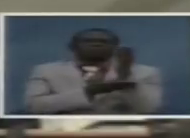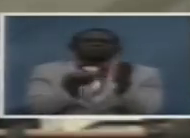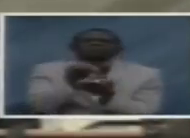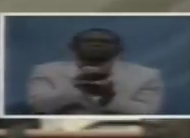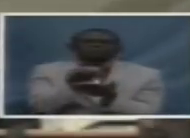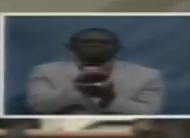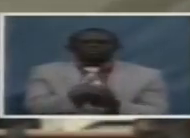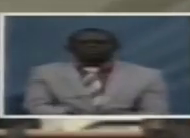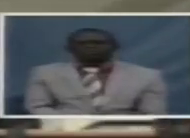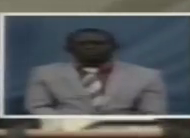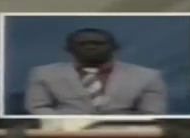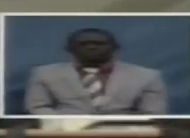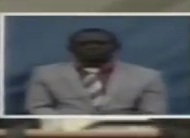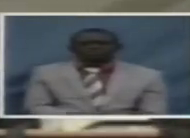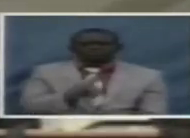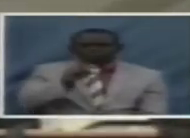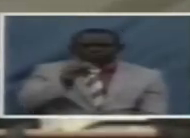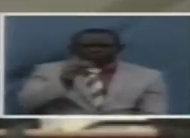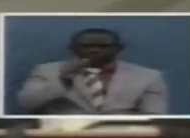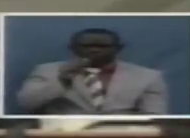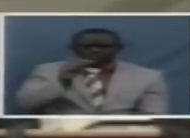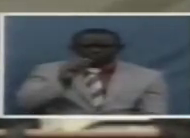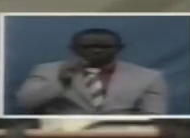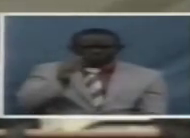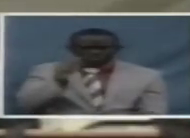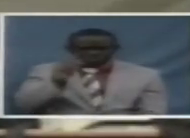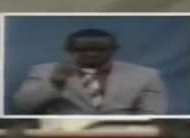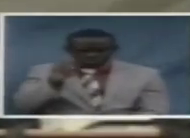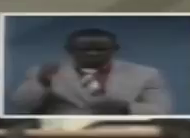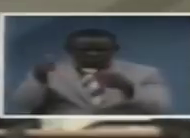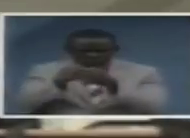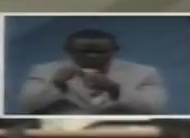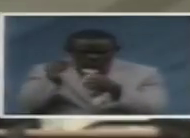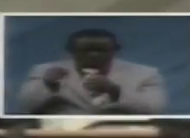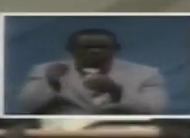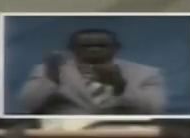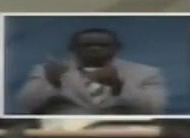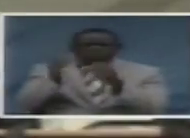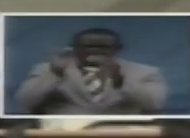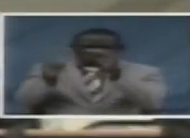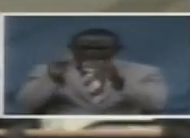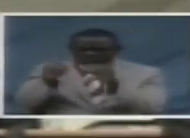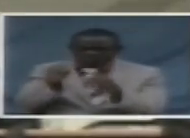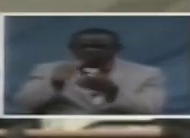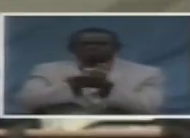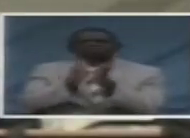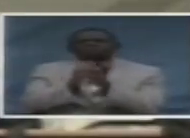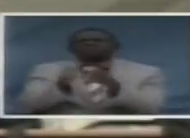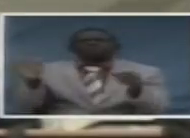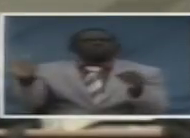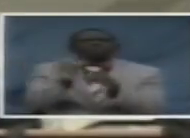will include the restructuring of the National Savings and Credit Bank into a fully fledged commercial